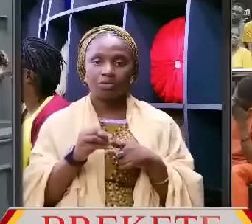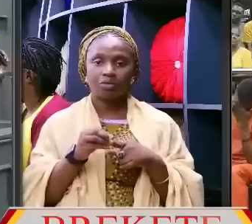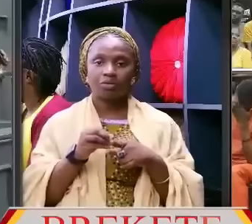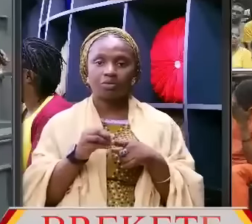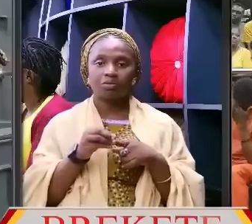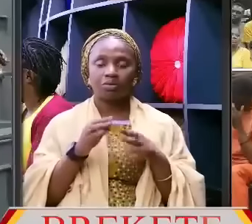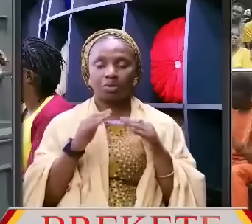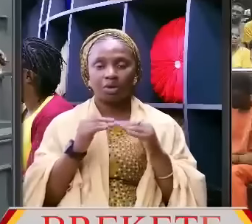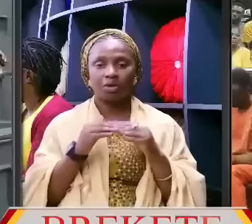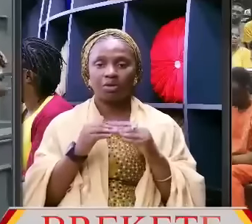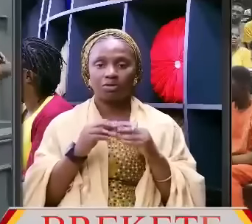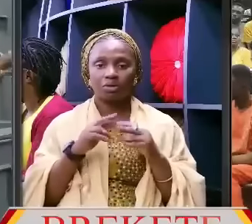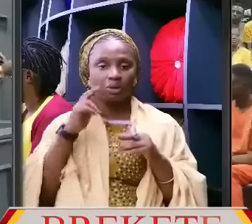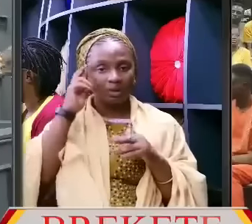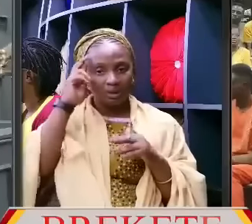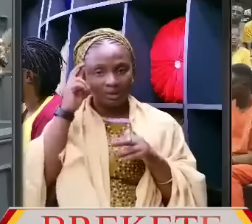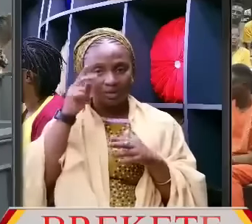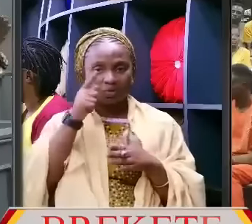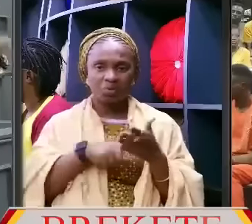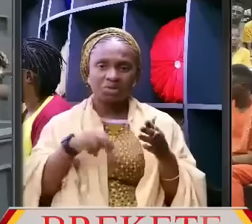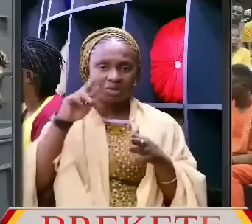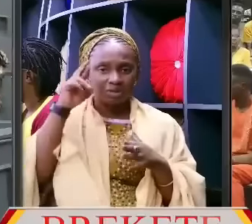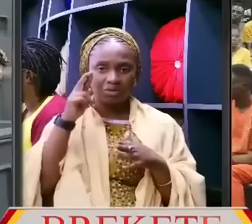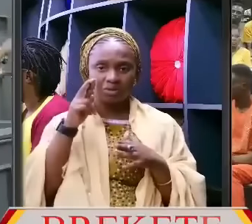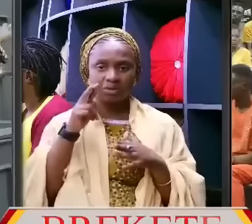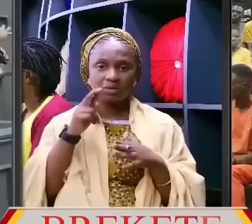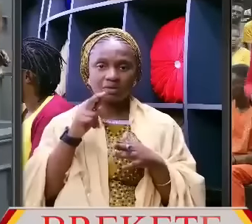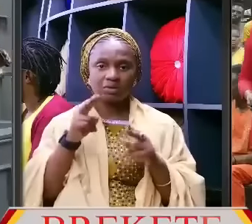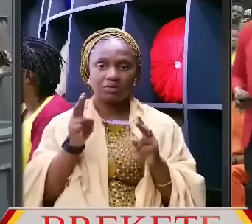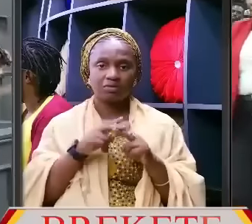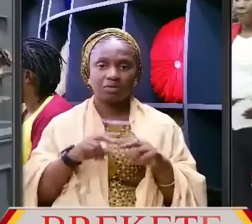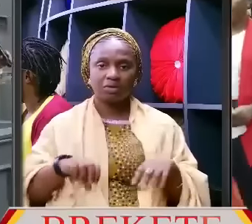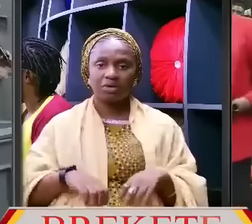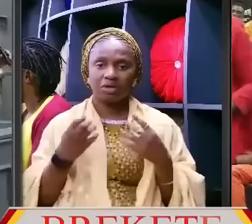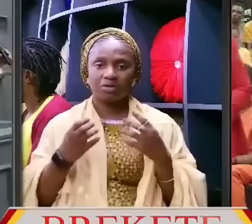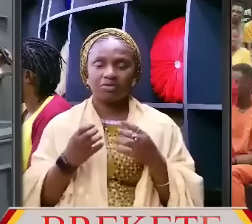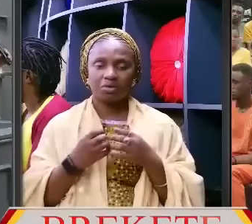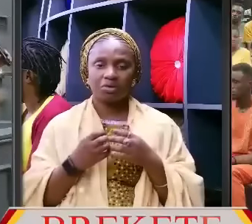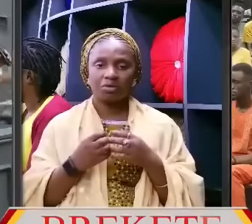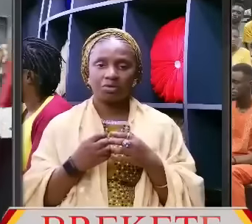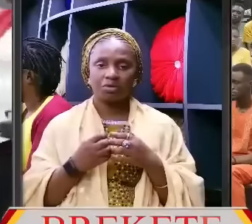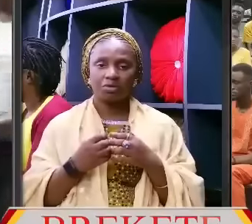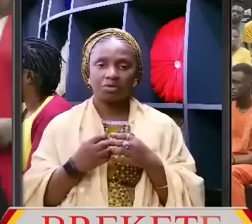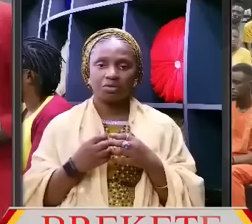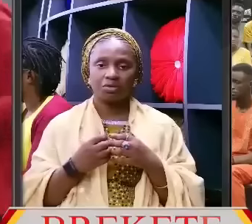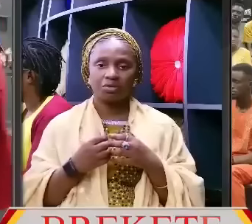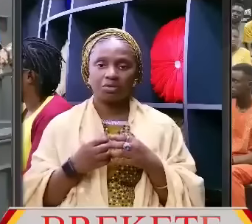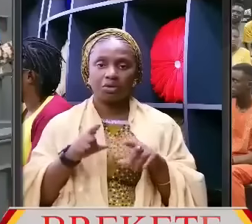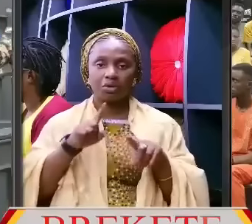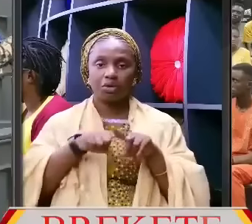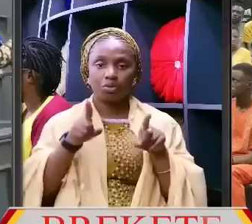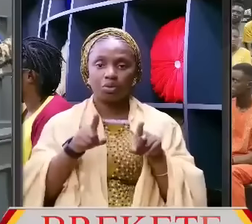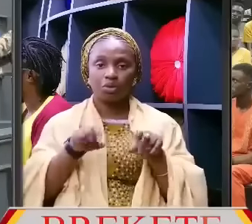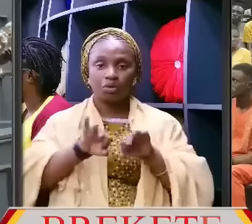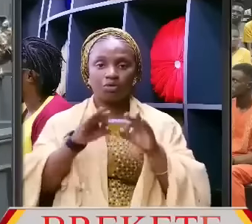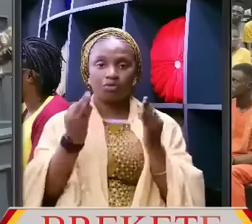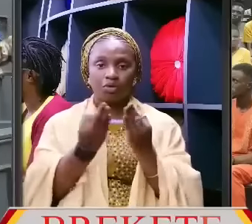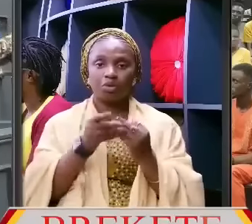than house? What is house? Anybody can build houses. Anybody can buy houses anywhere. But family, you